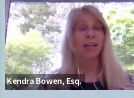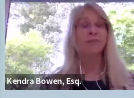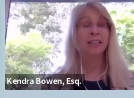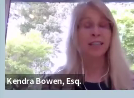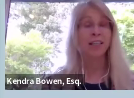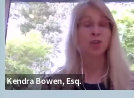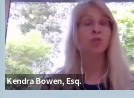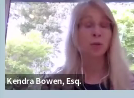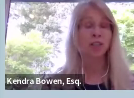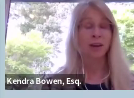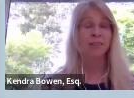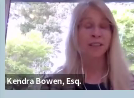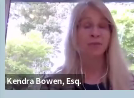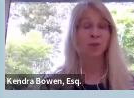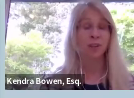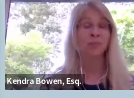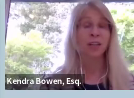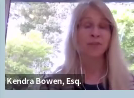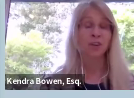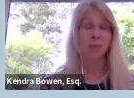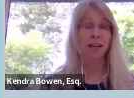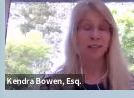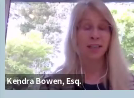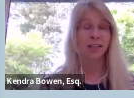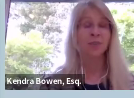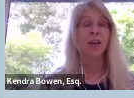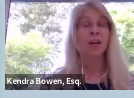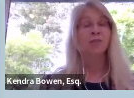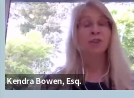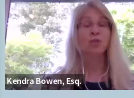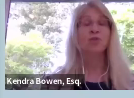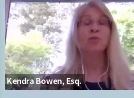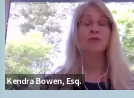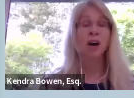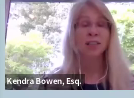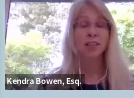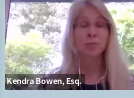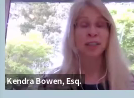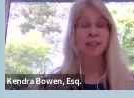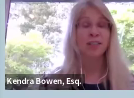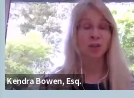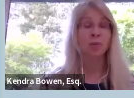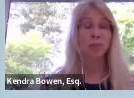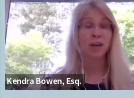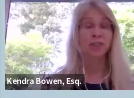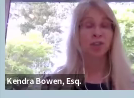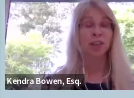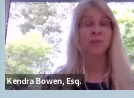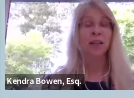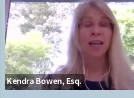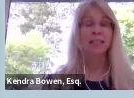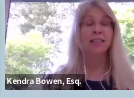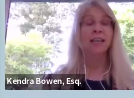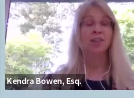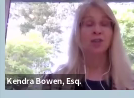directive where they have indicated who they want to advocate for them if they're incapacitated, For those who have not completed a durable power of